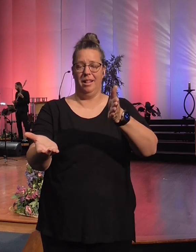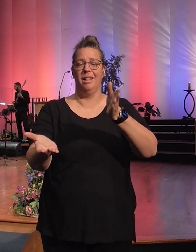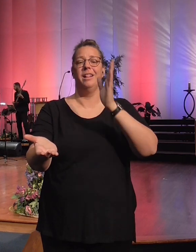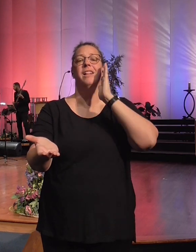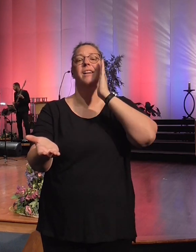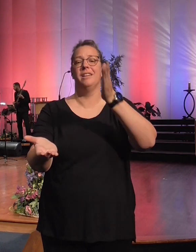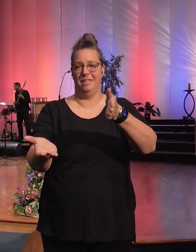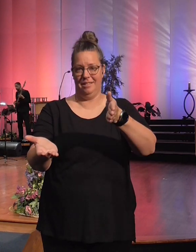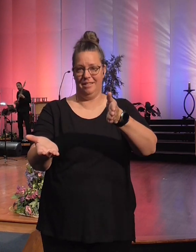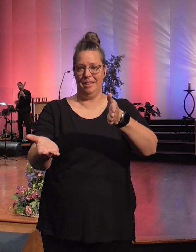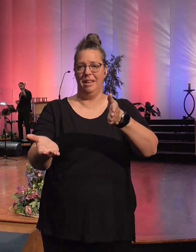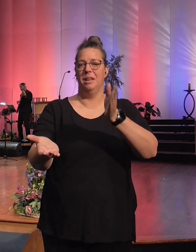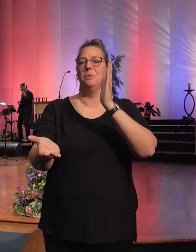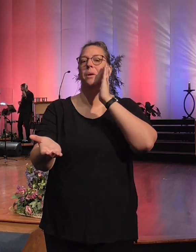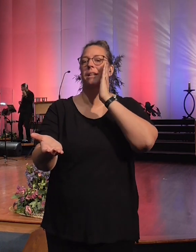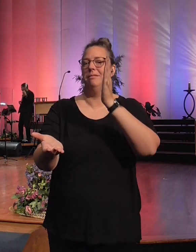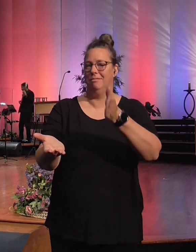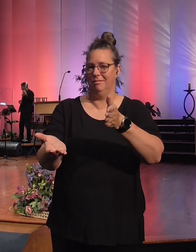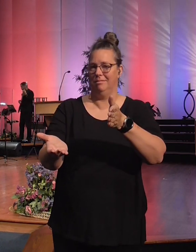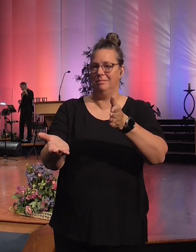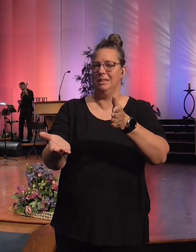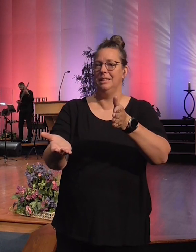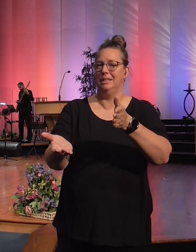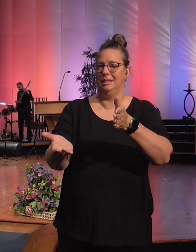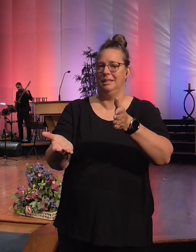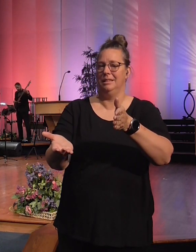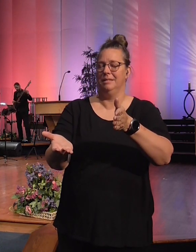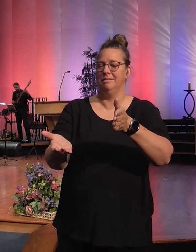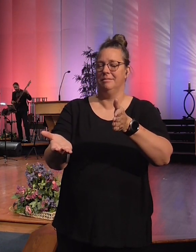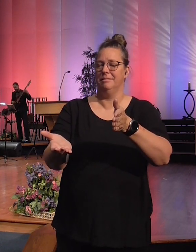will be, I will be.